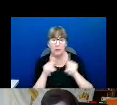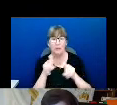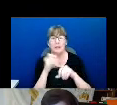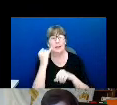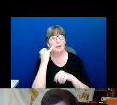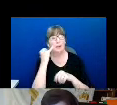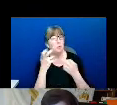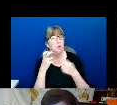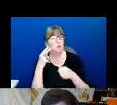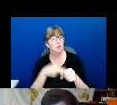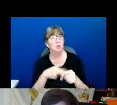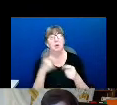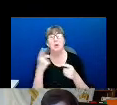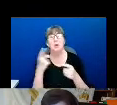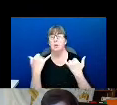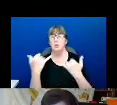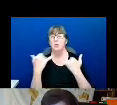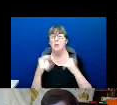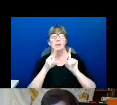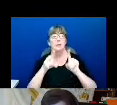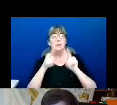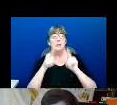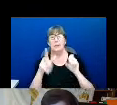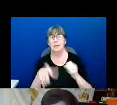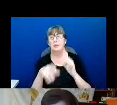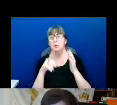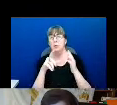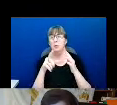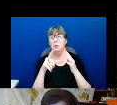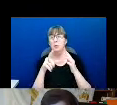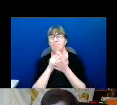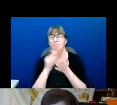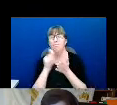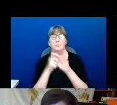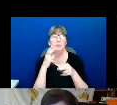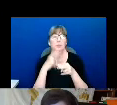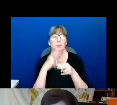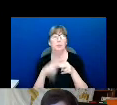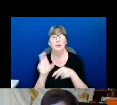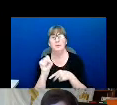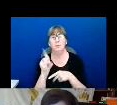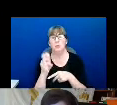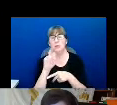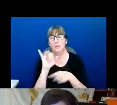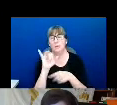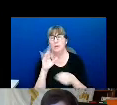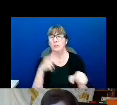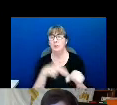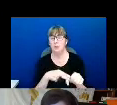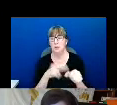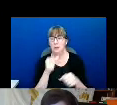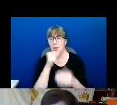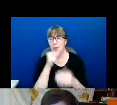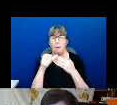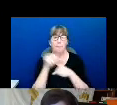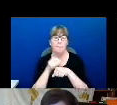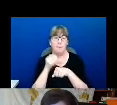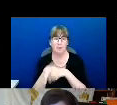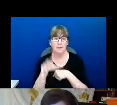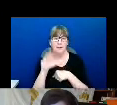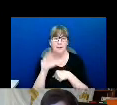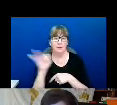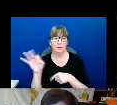brief survey. You will then be added to the task team and be mailed a task force